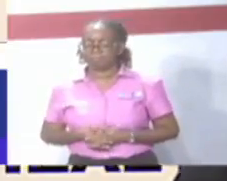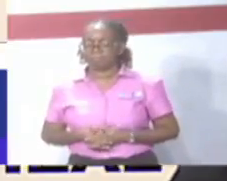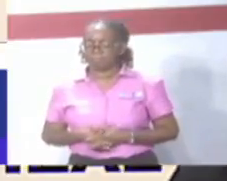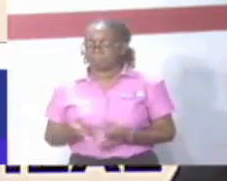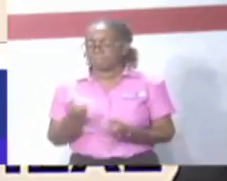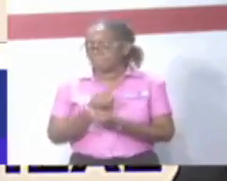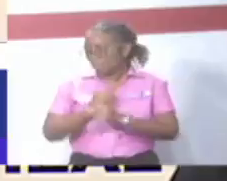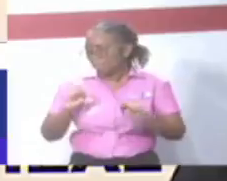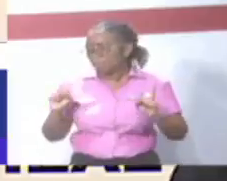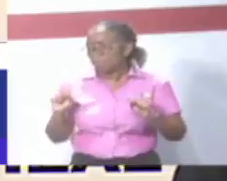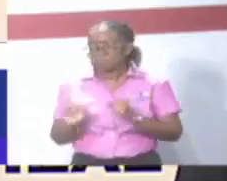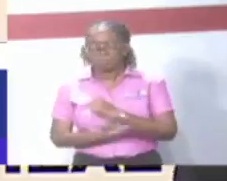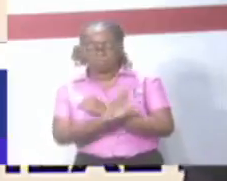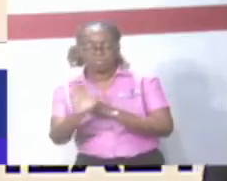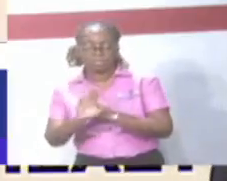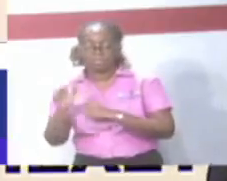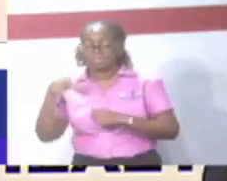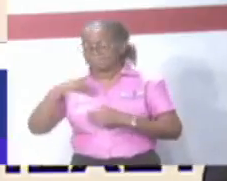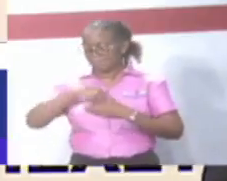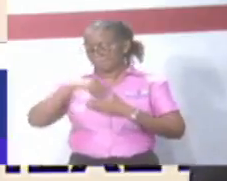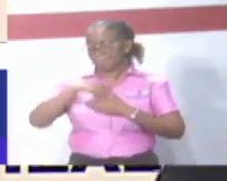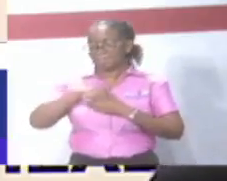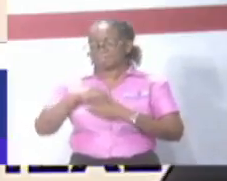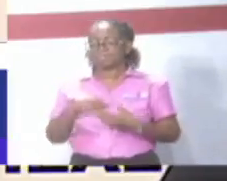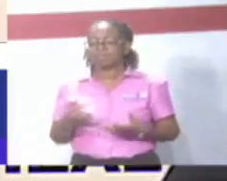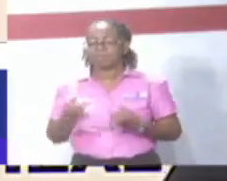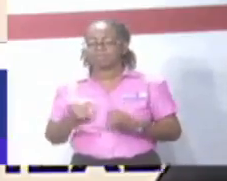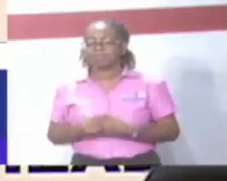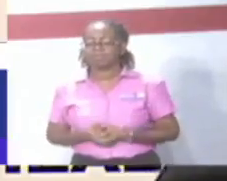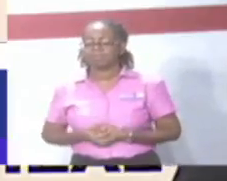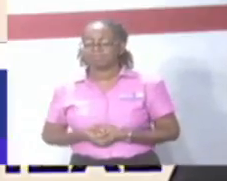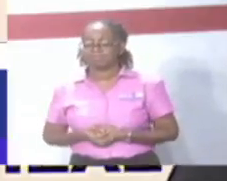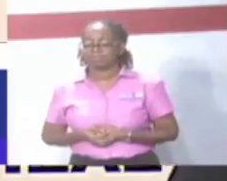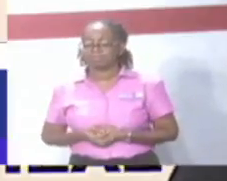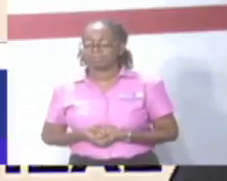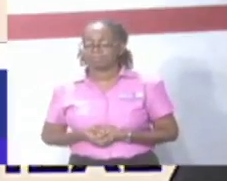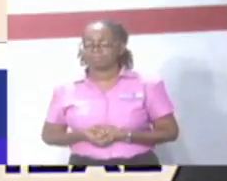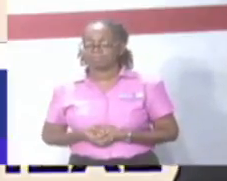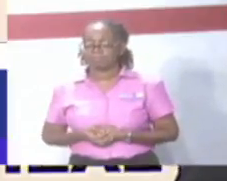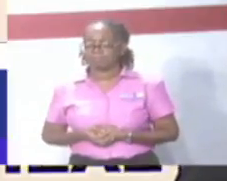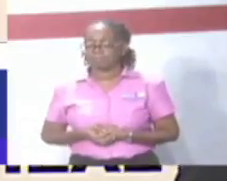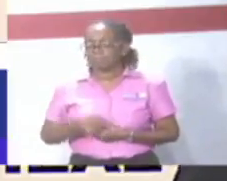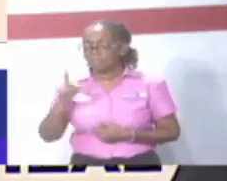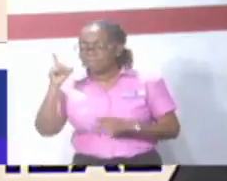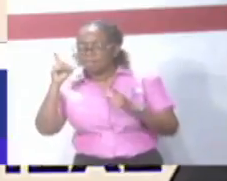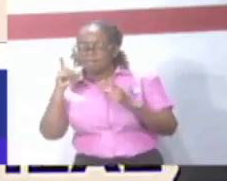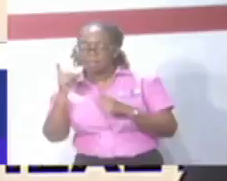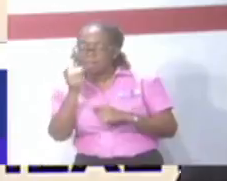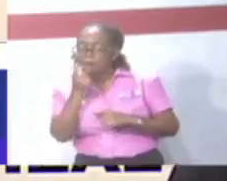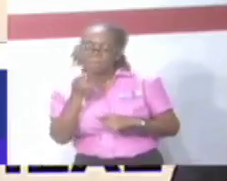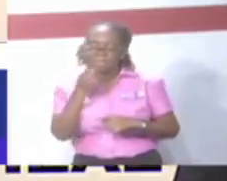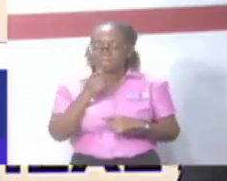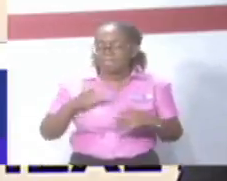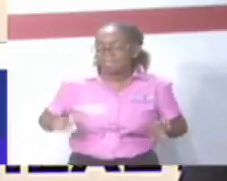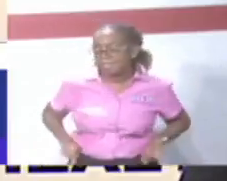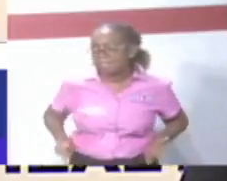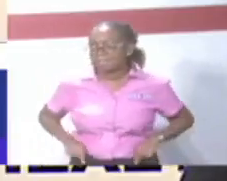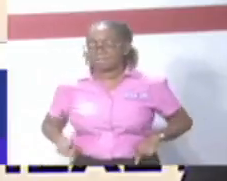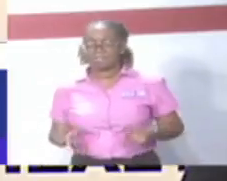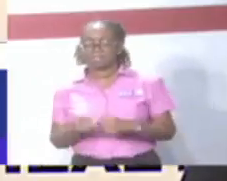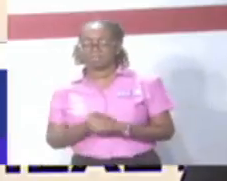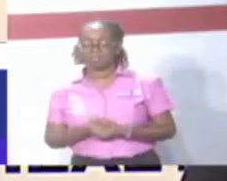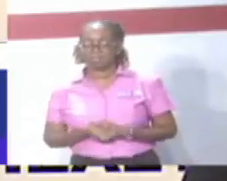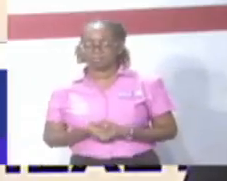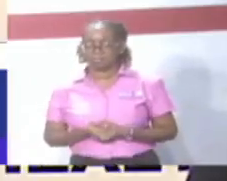So diseases like hypertension, asthma, diabetes, kidney disease. We won't call obesity